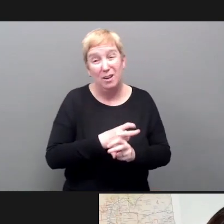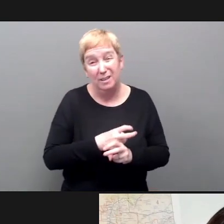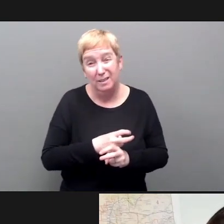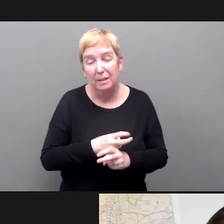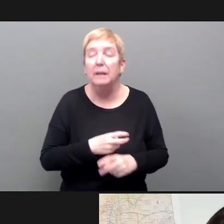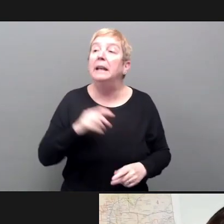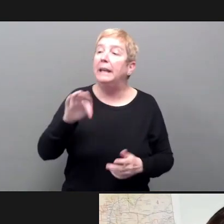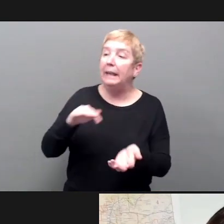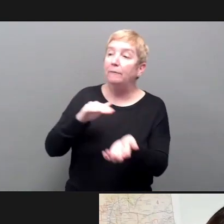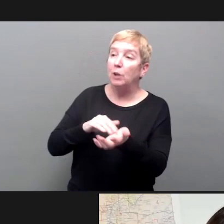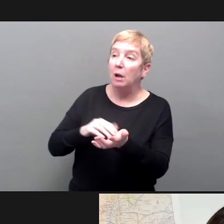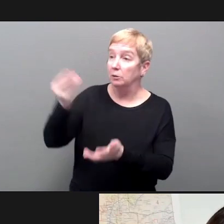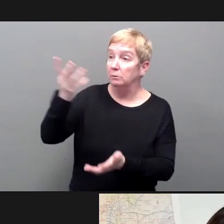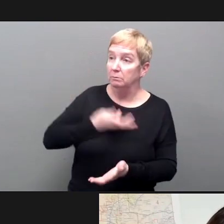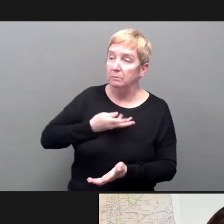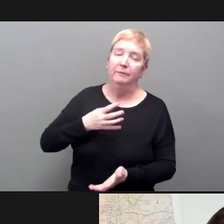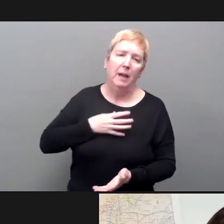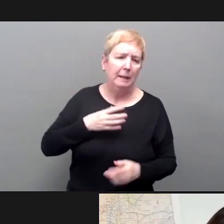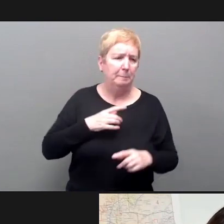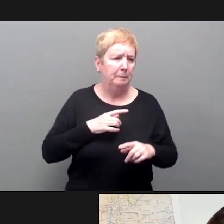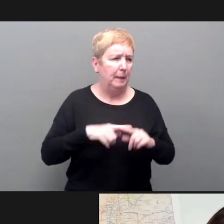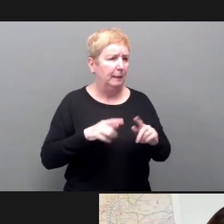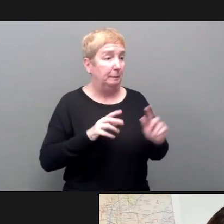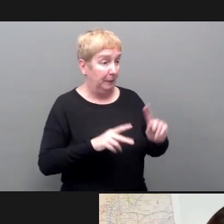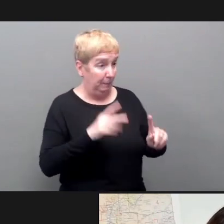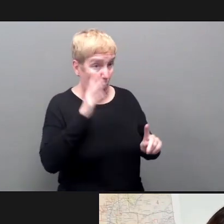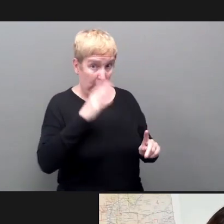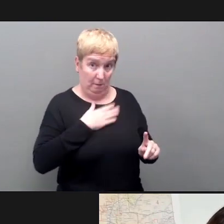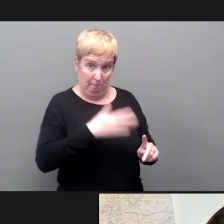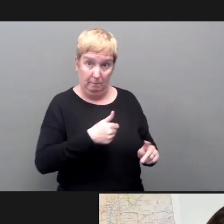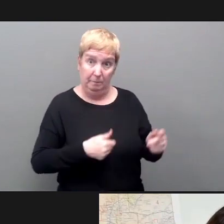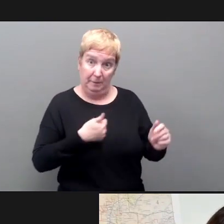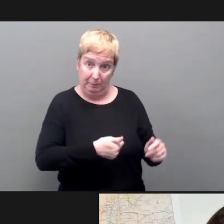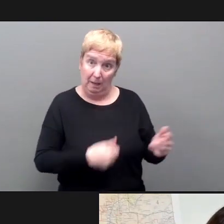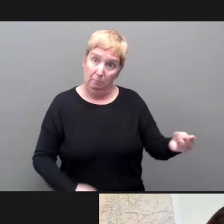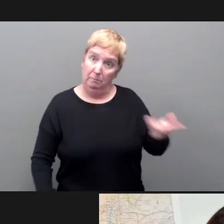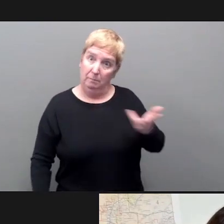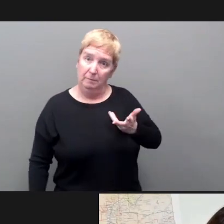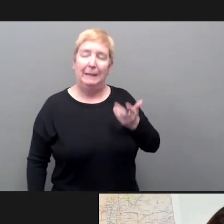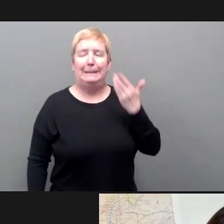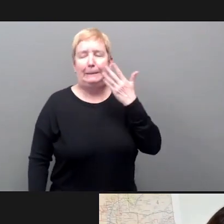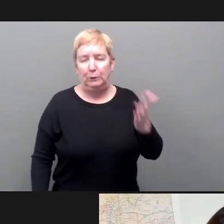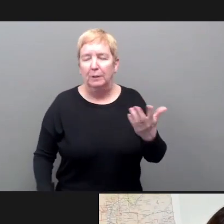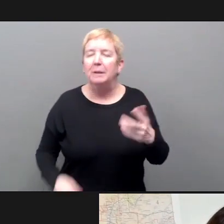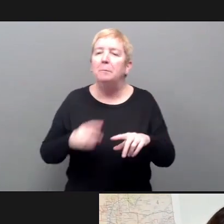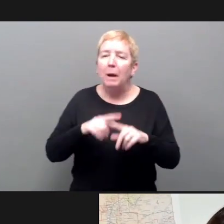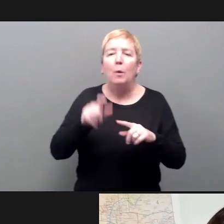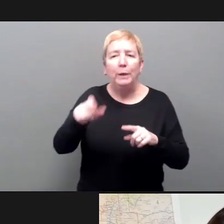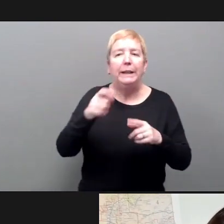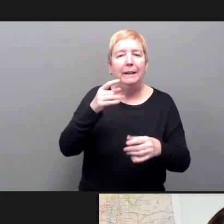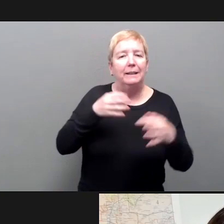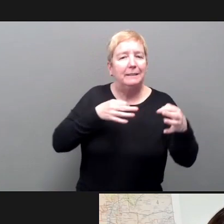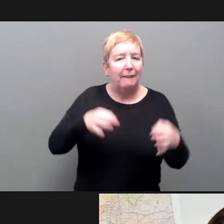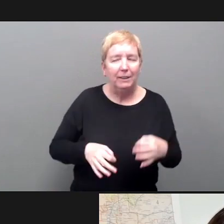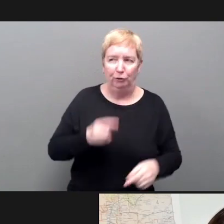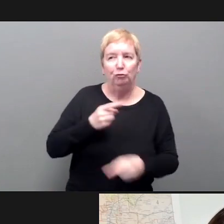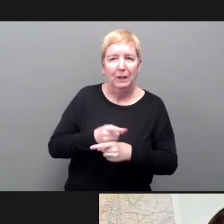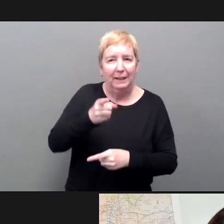to report, we still need a definition, or what are we talking about? I'm in